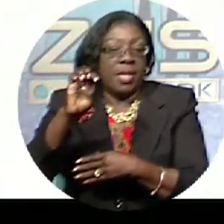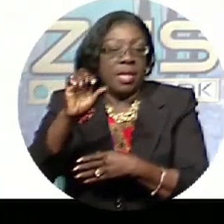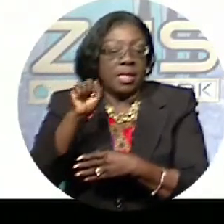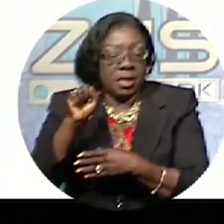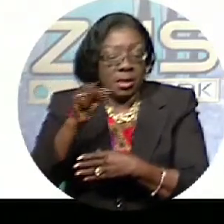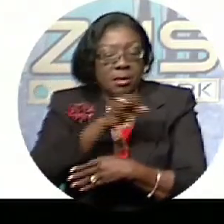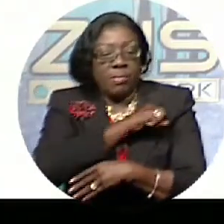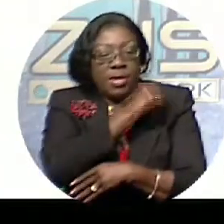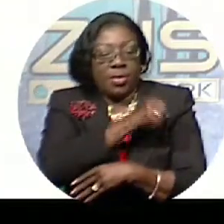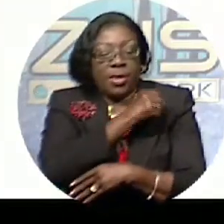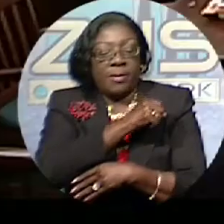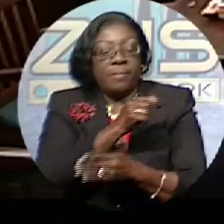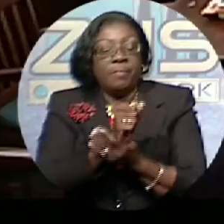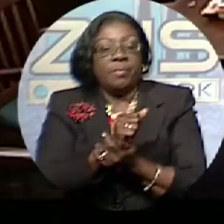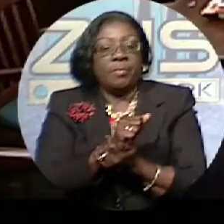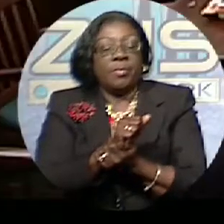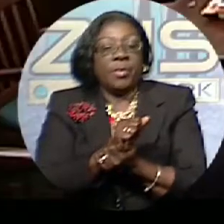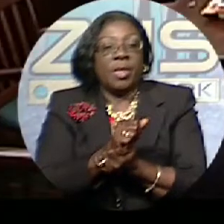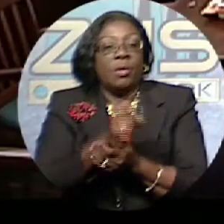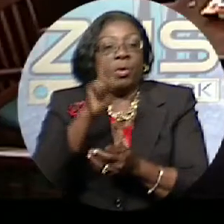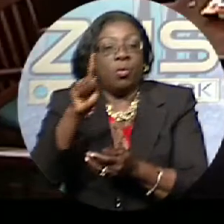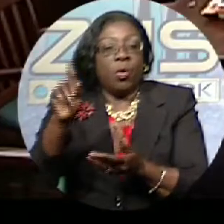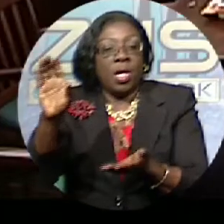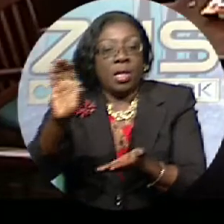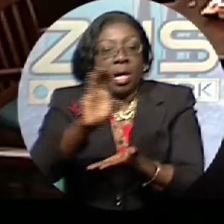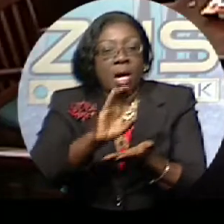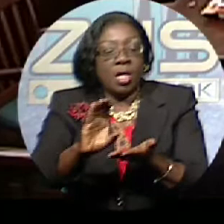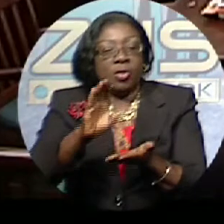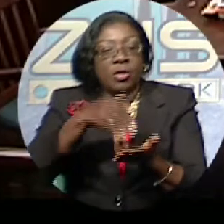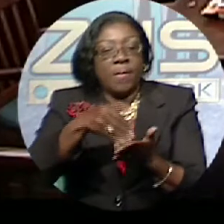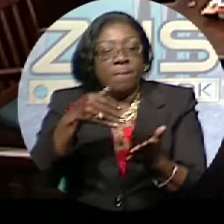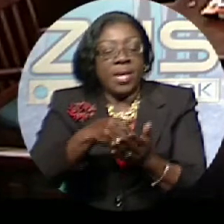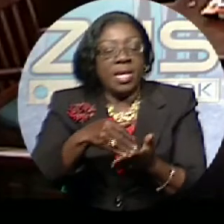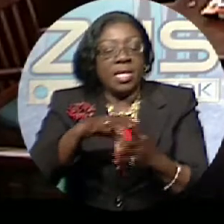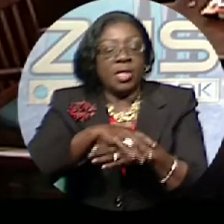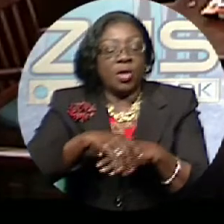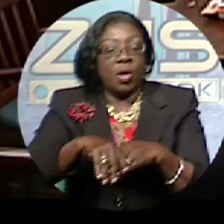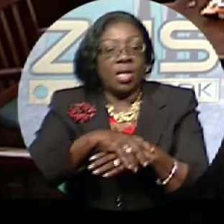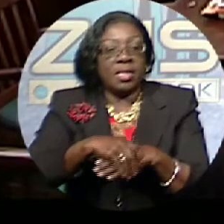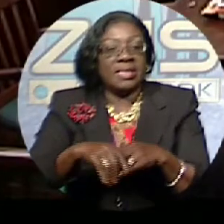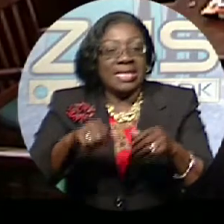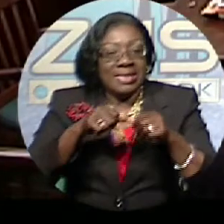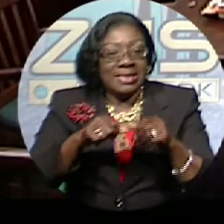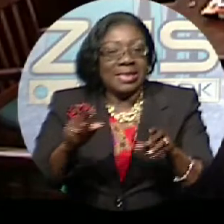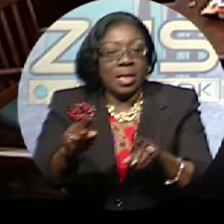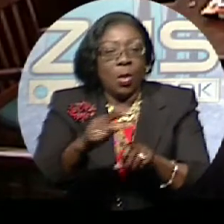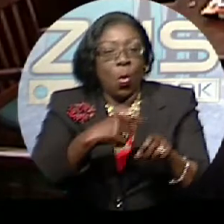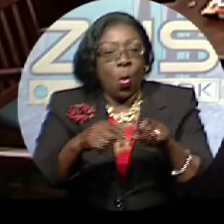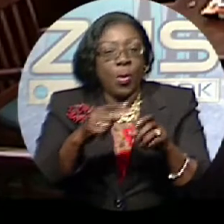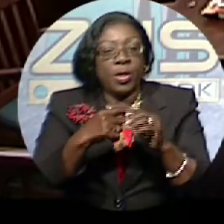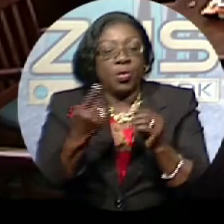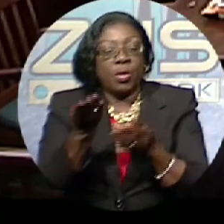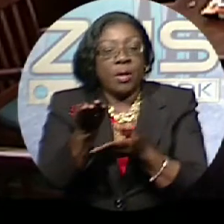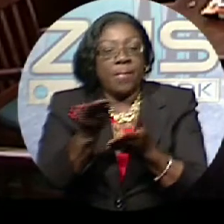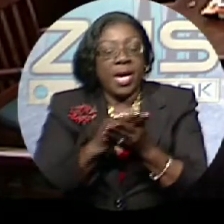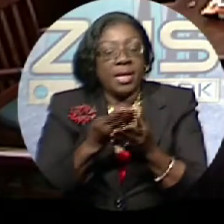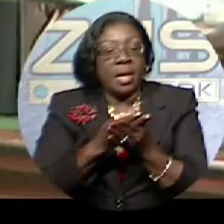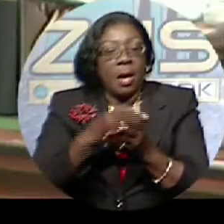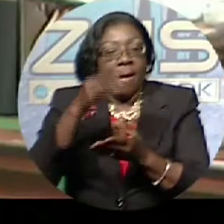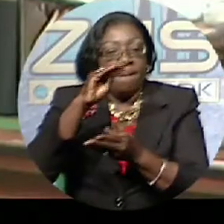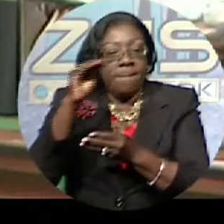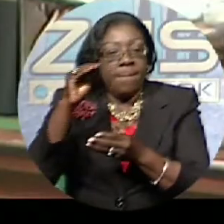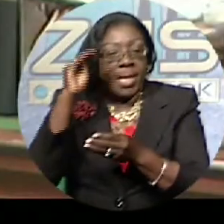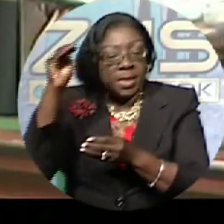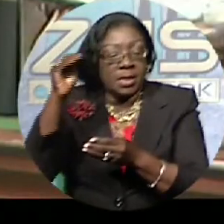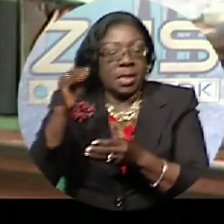be successful at collections. With $100 million in debt up to June 2014 to stop the losses, Minister Halkitis